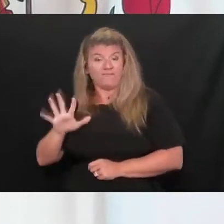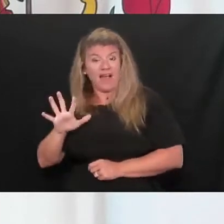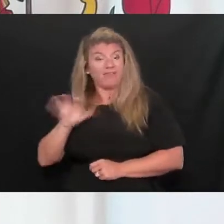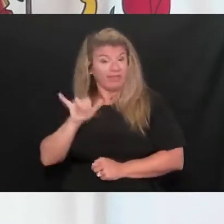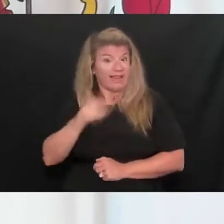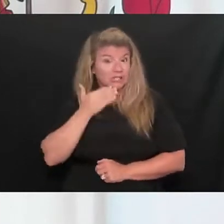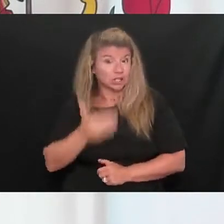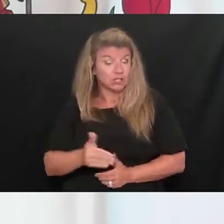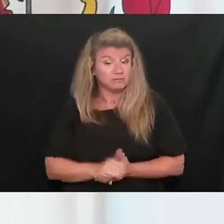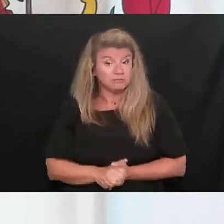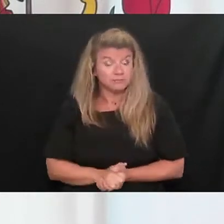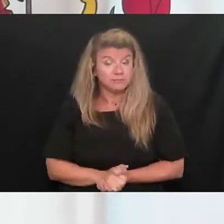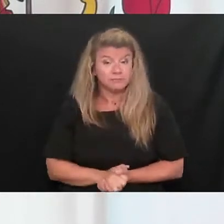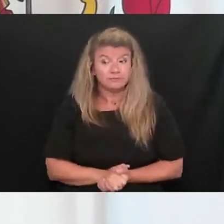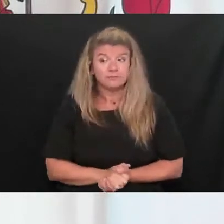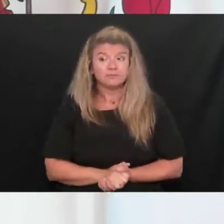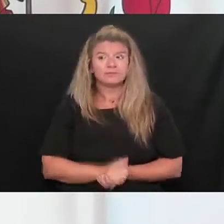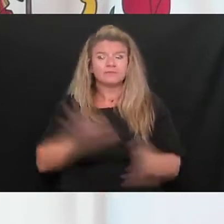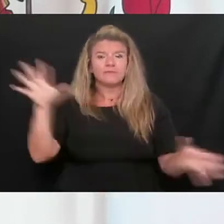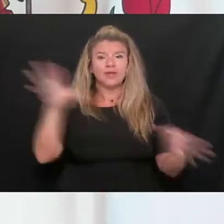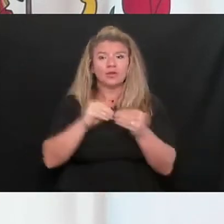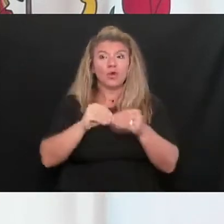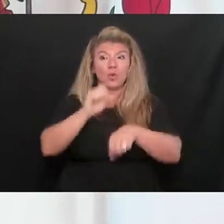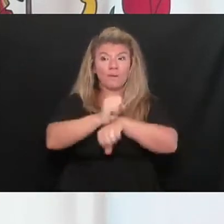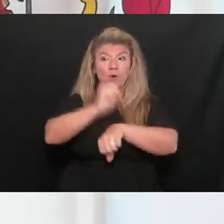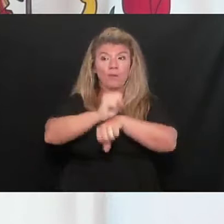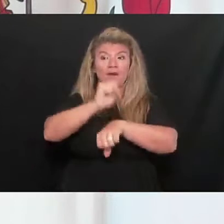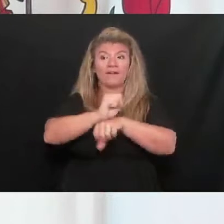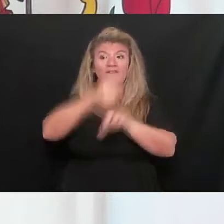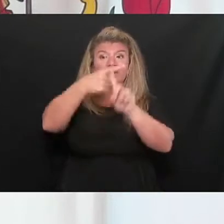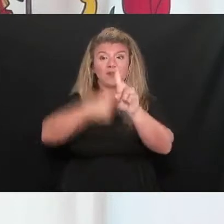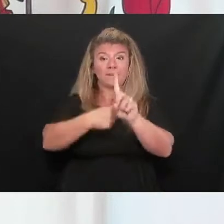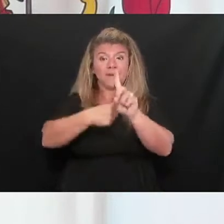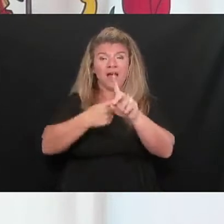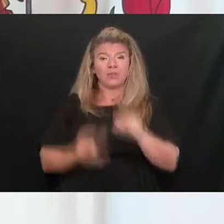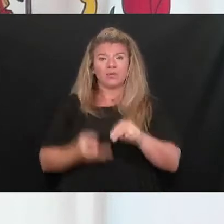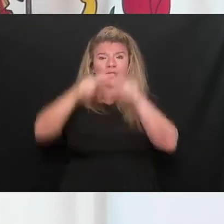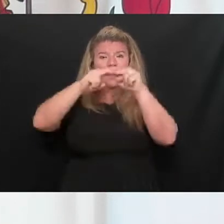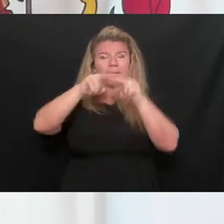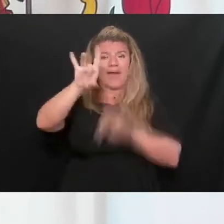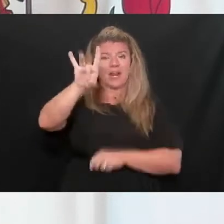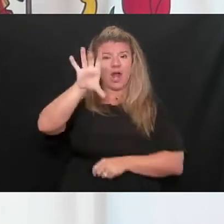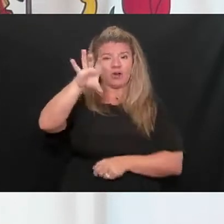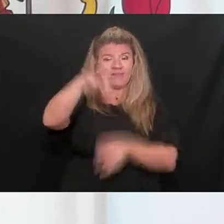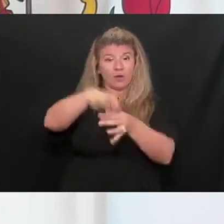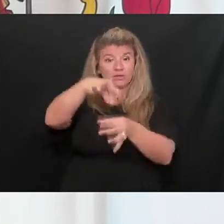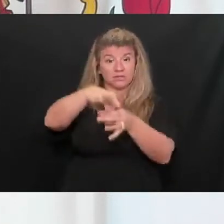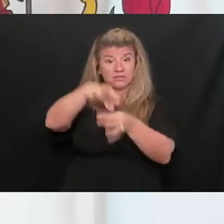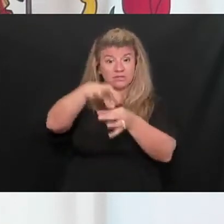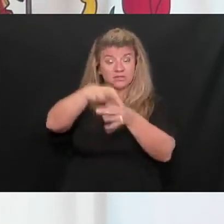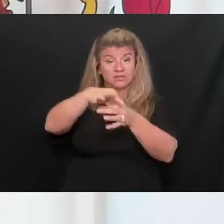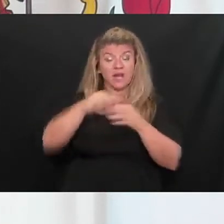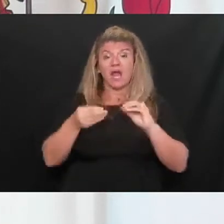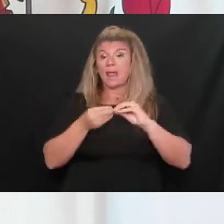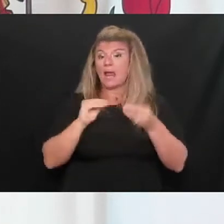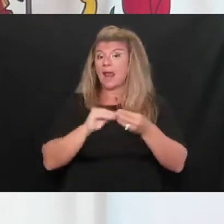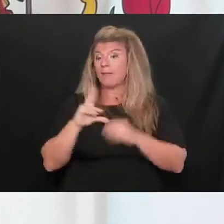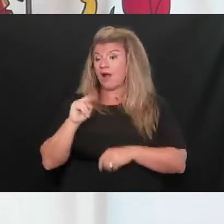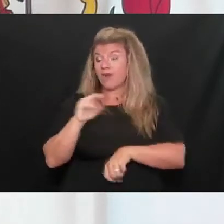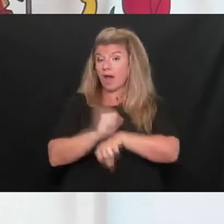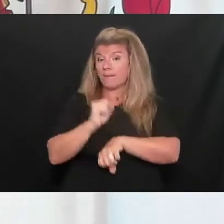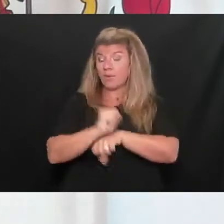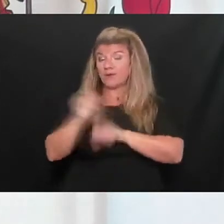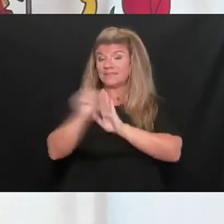stuff. The total employment for the month was up 800 folks, and the number of unemployed